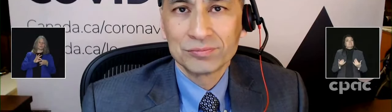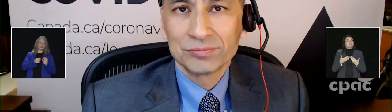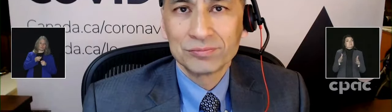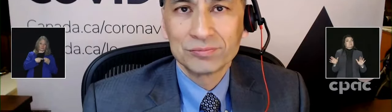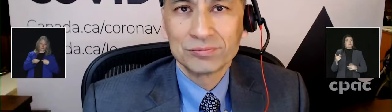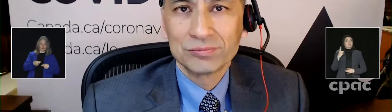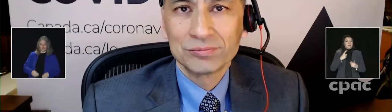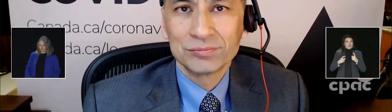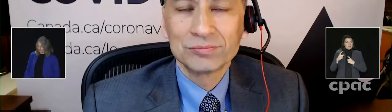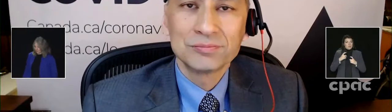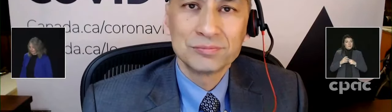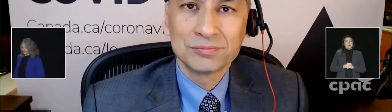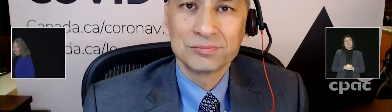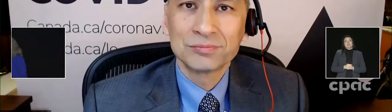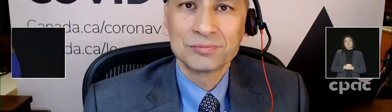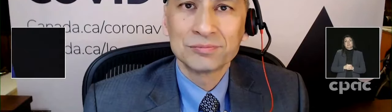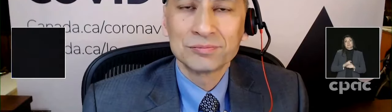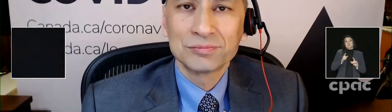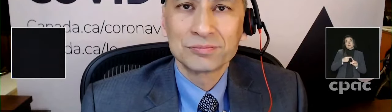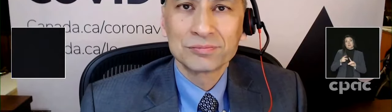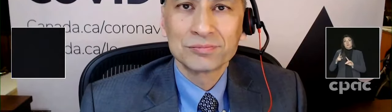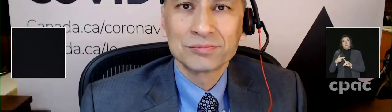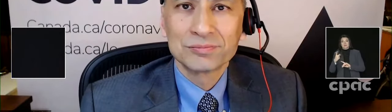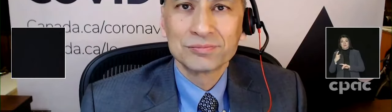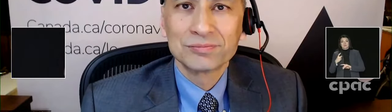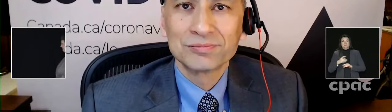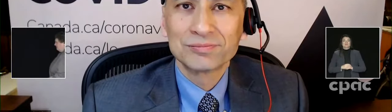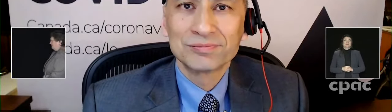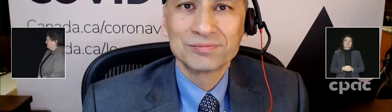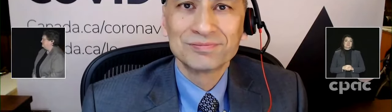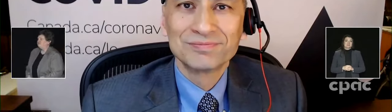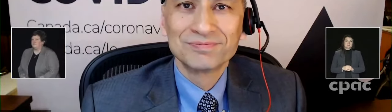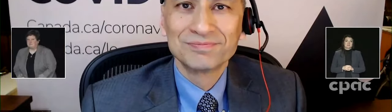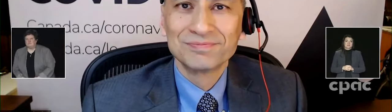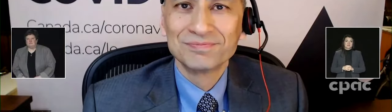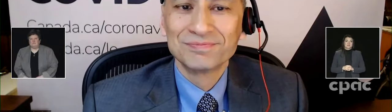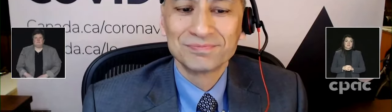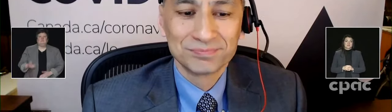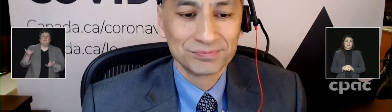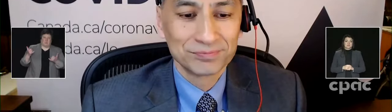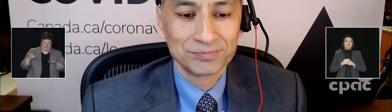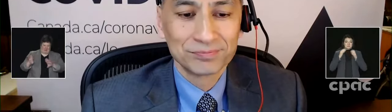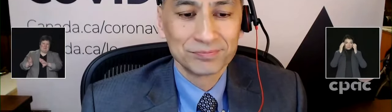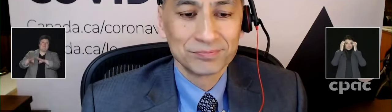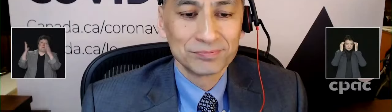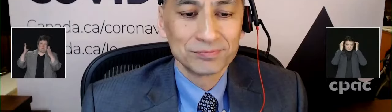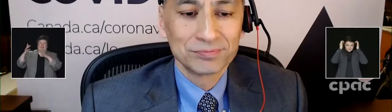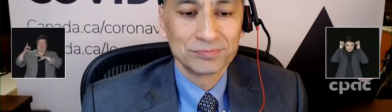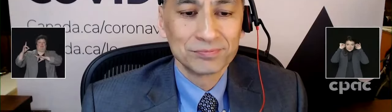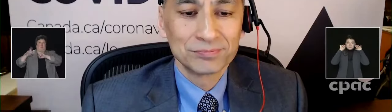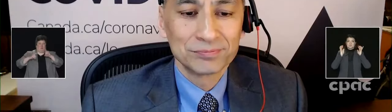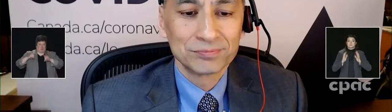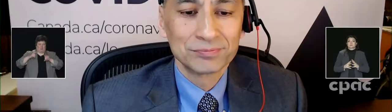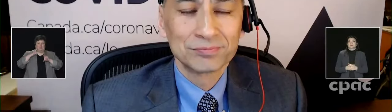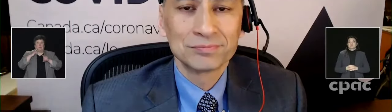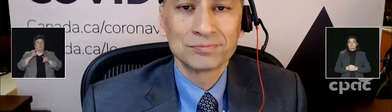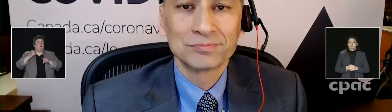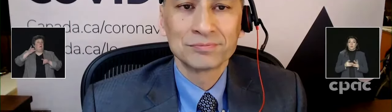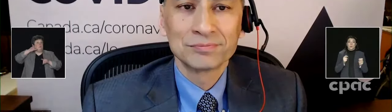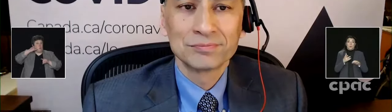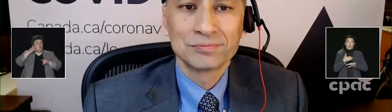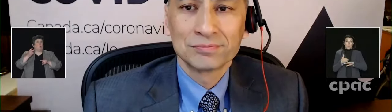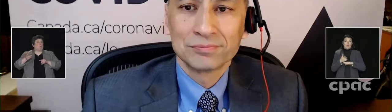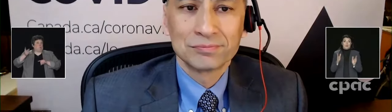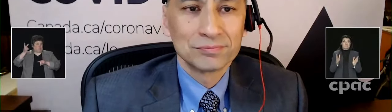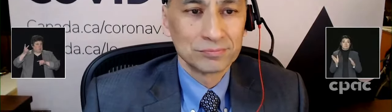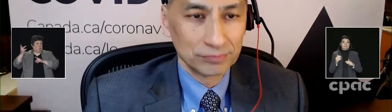un suivi. Once again, sorry to the doctors for the timing there at the start. We're going to take questions. We've got 2 lined up on the call so far. So I